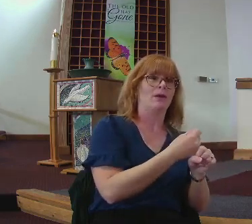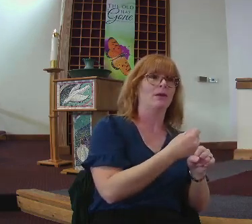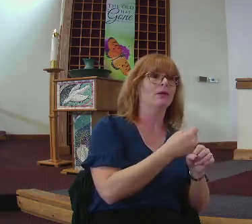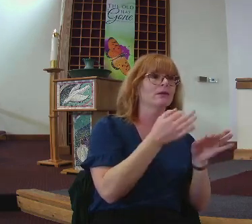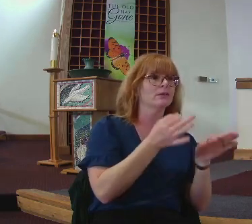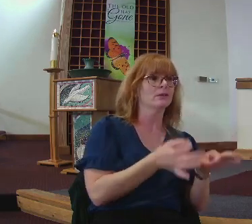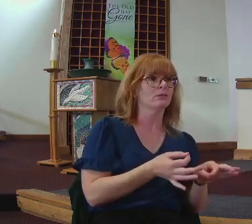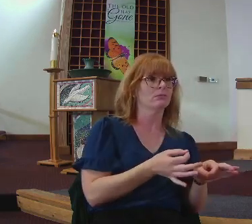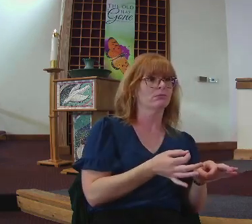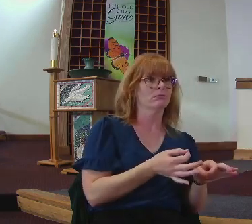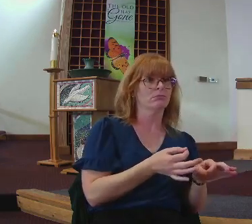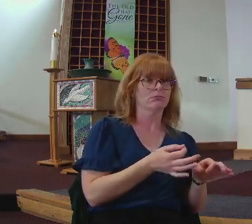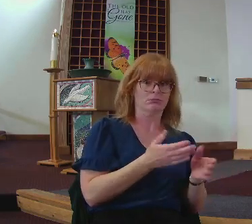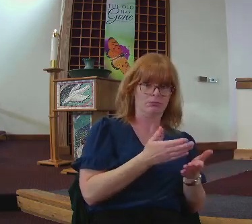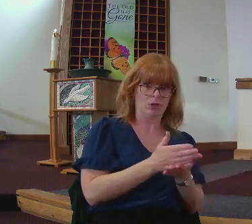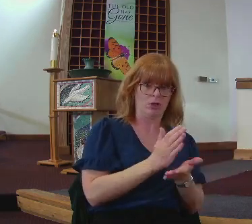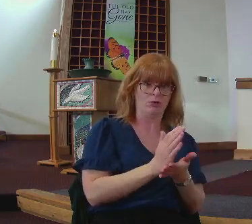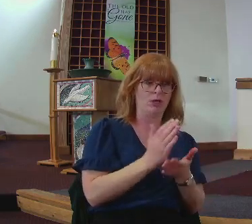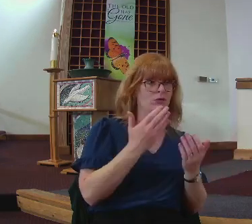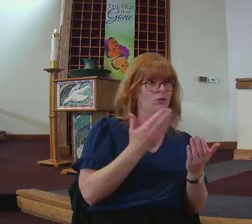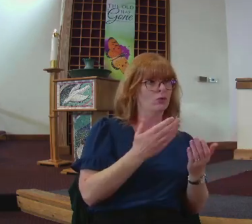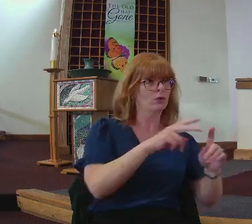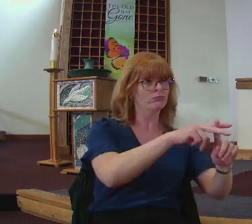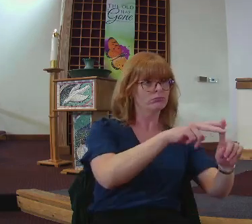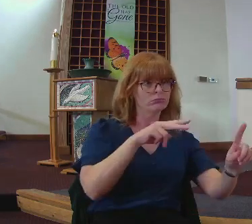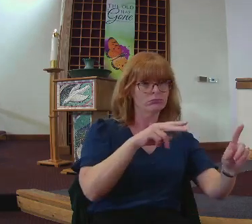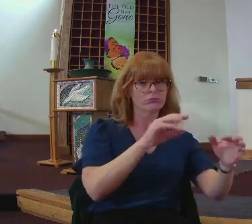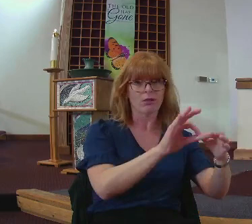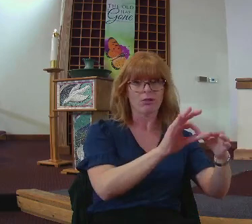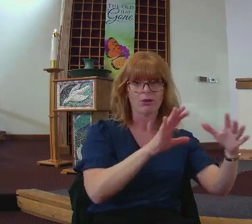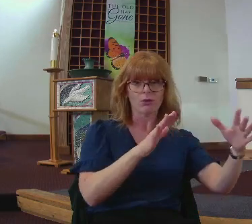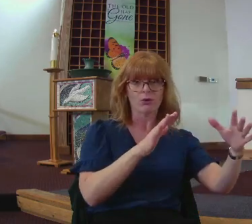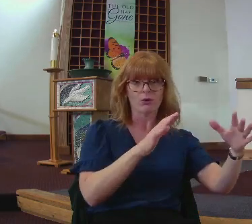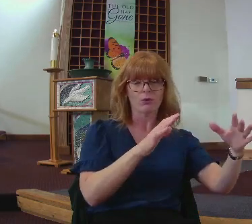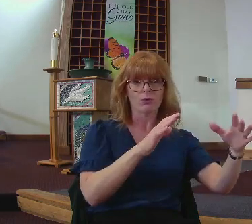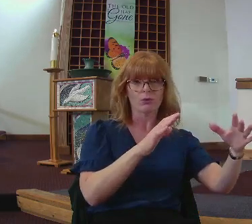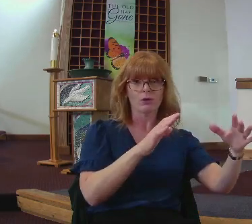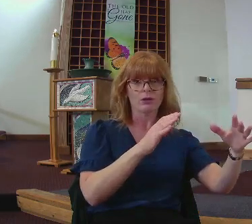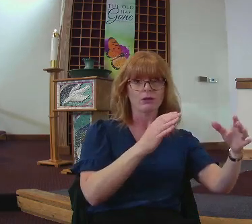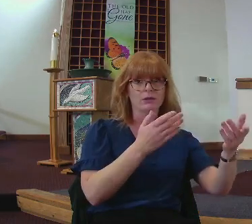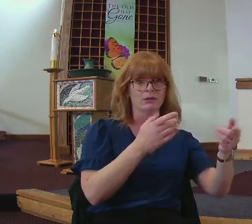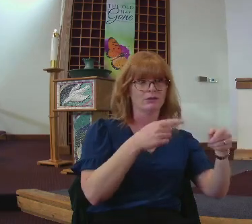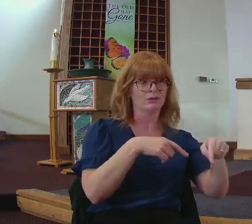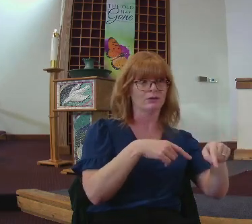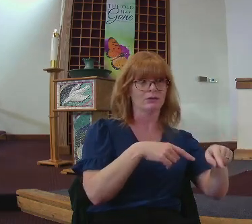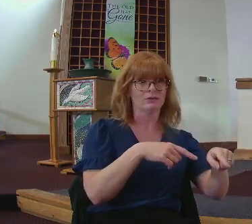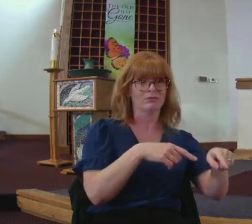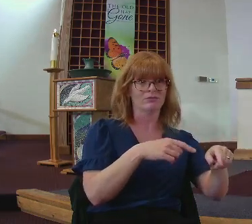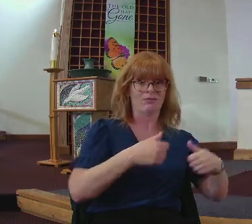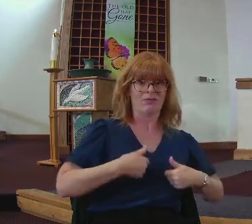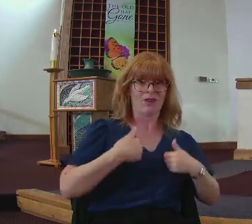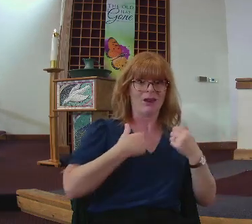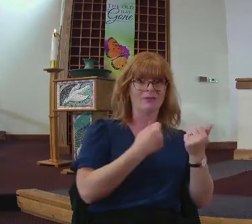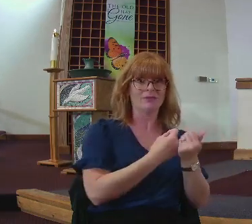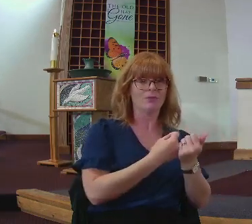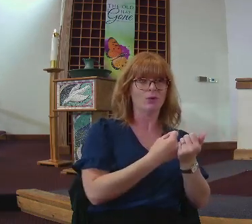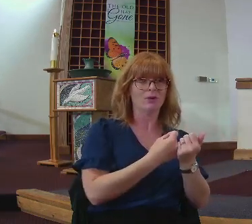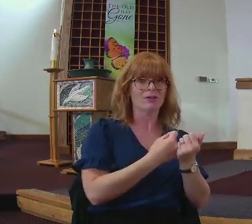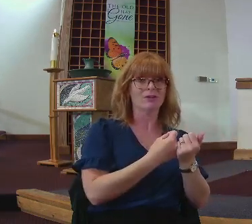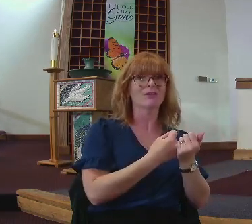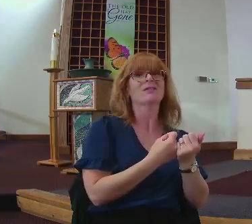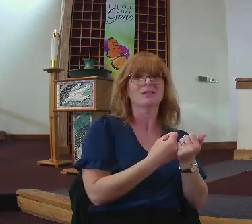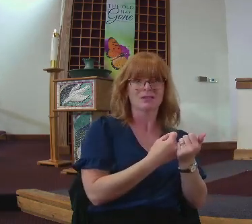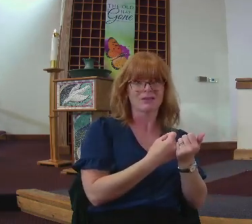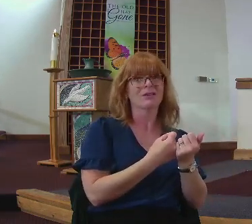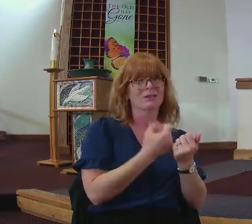disconnect artificial life support? Yeah, because there comes a time when it is no